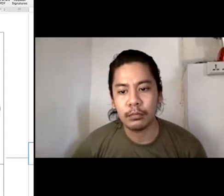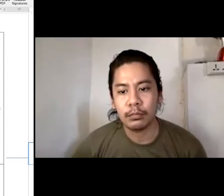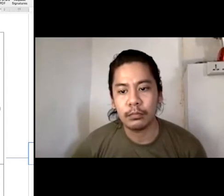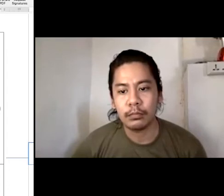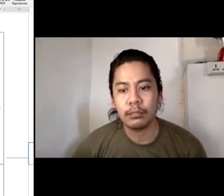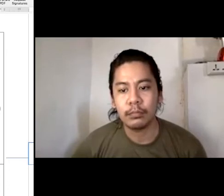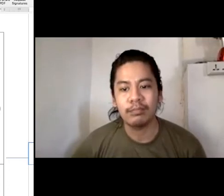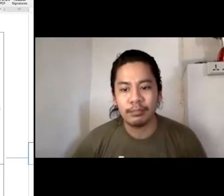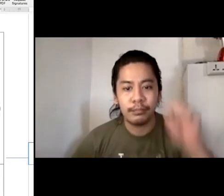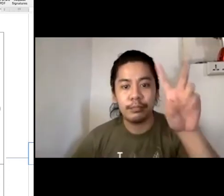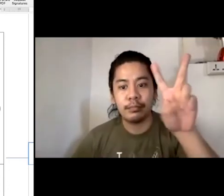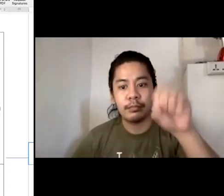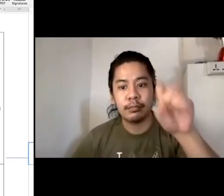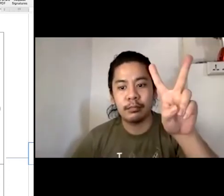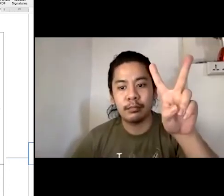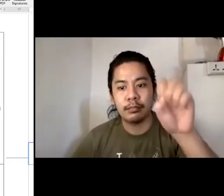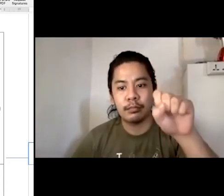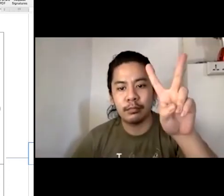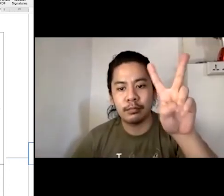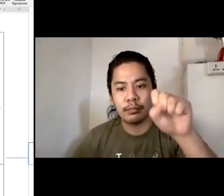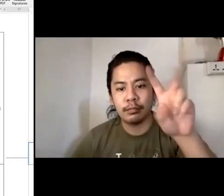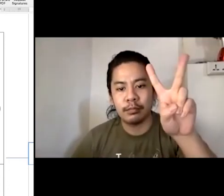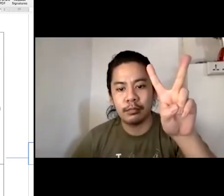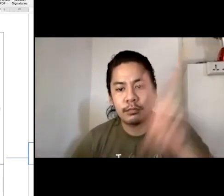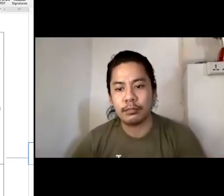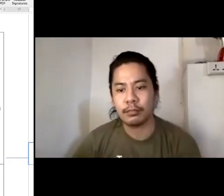short person also.